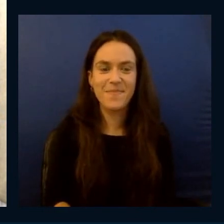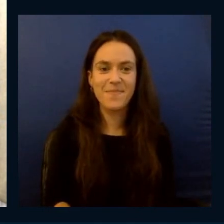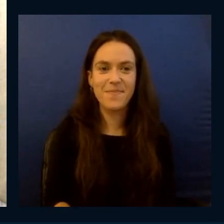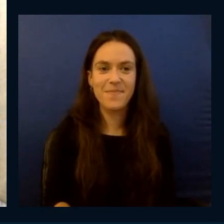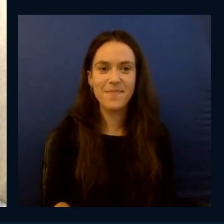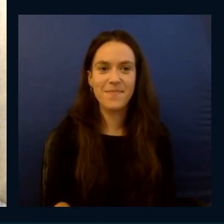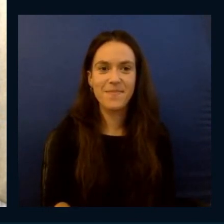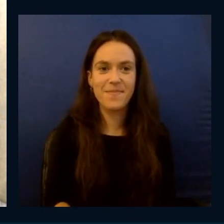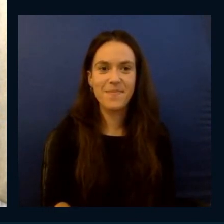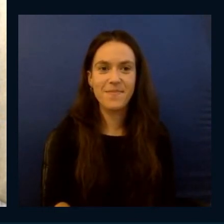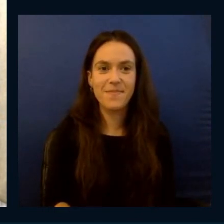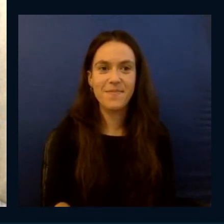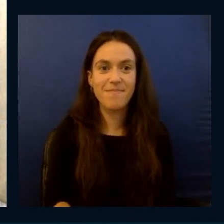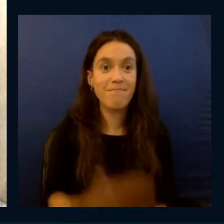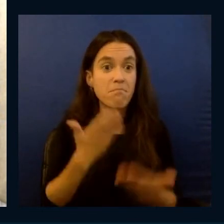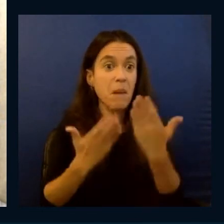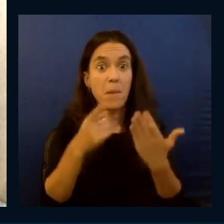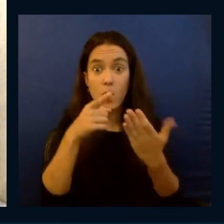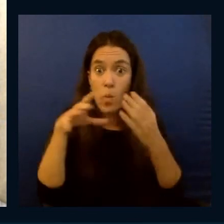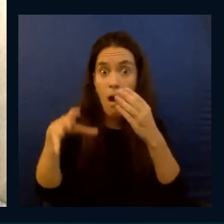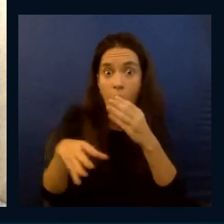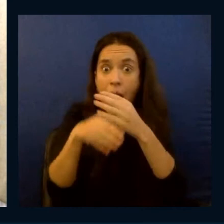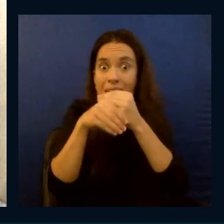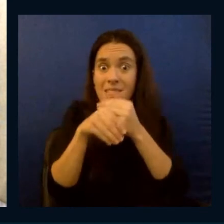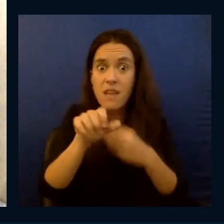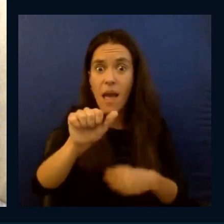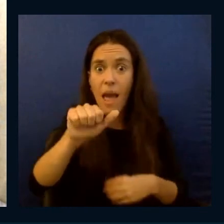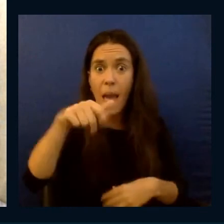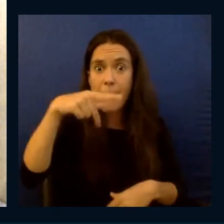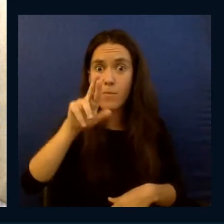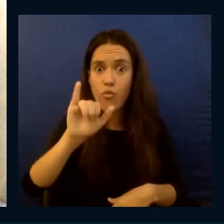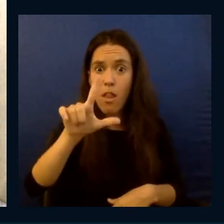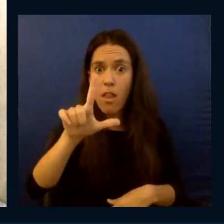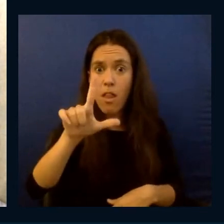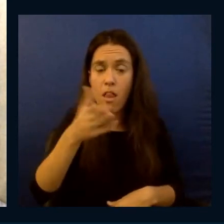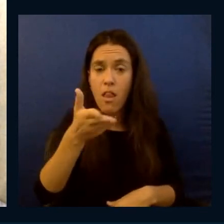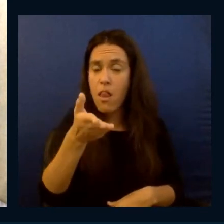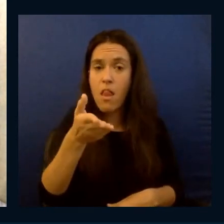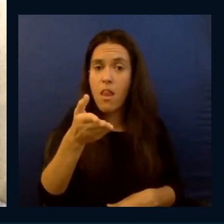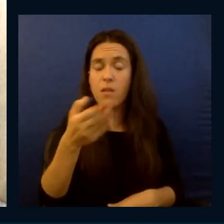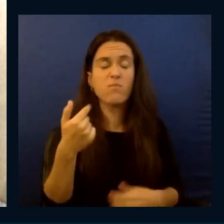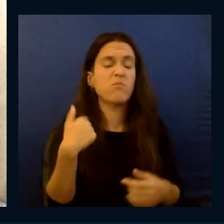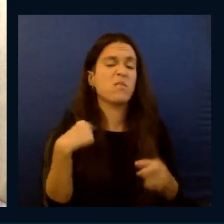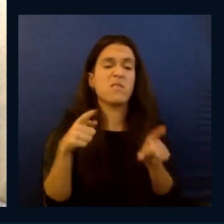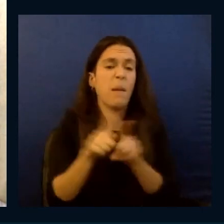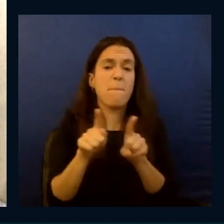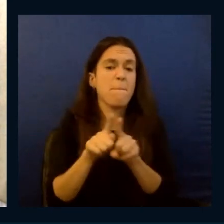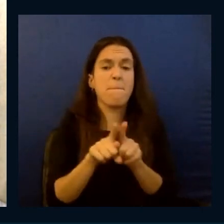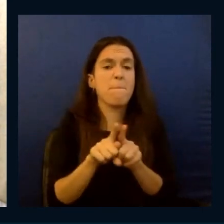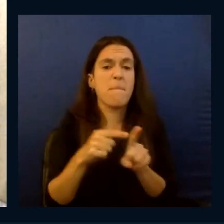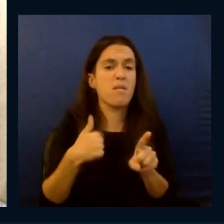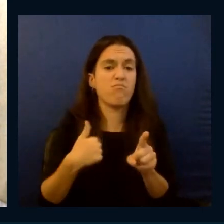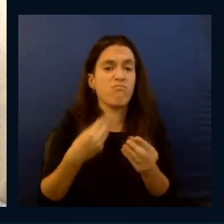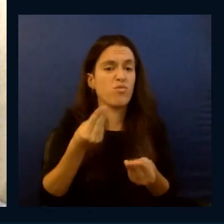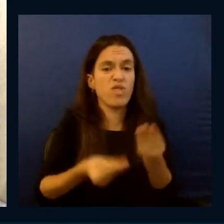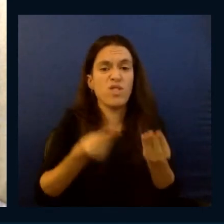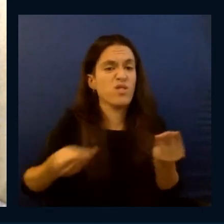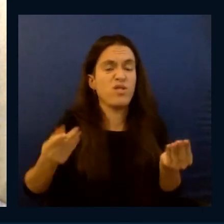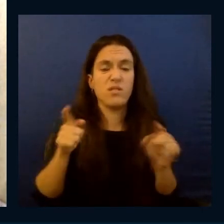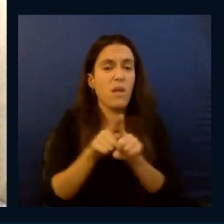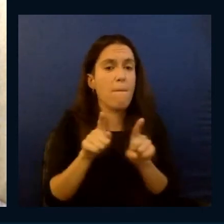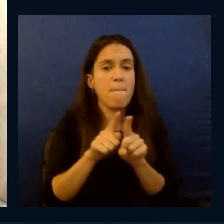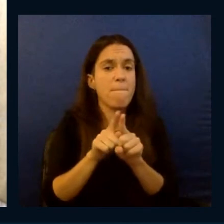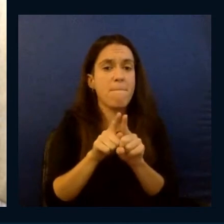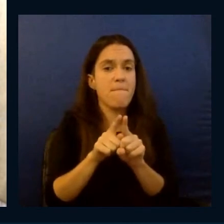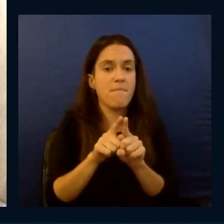Do you have something to add to that, April? Those are the same resources I would, recommend. There's also